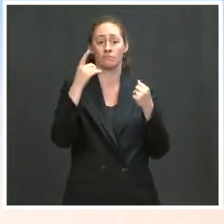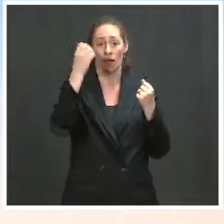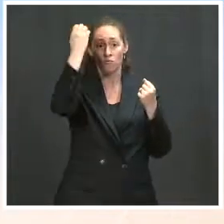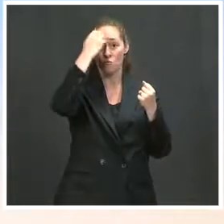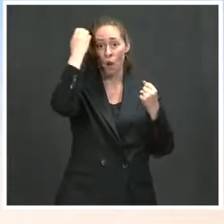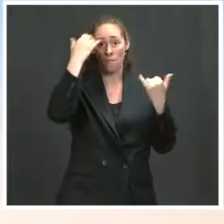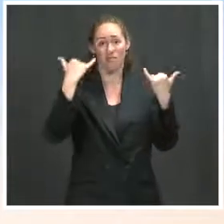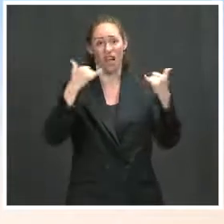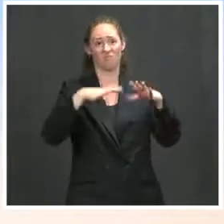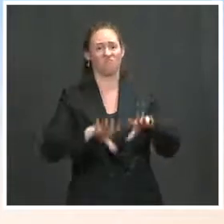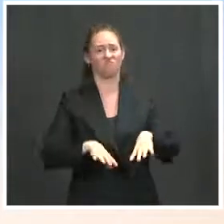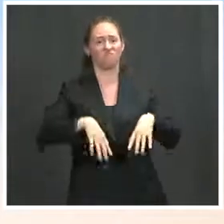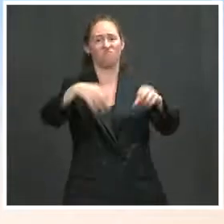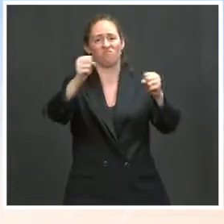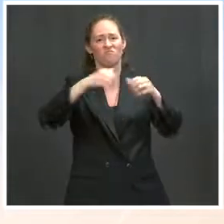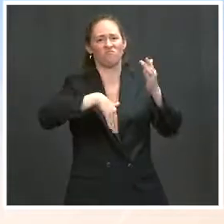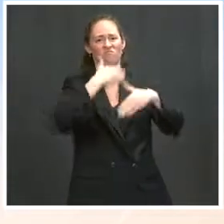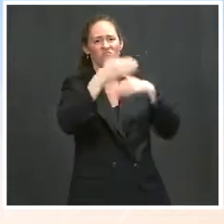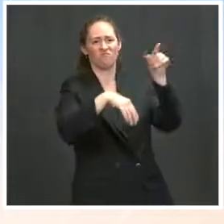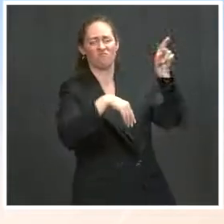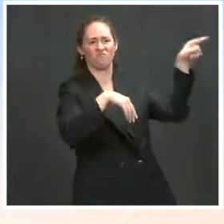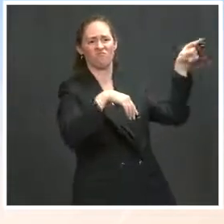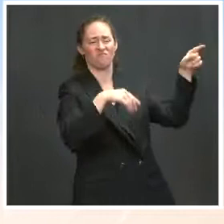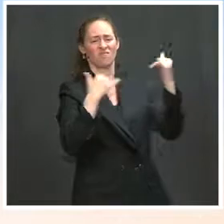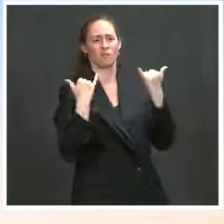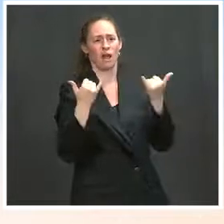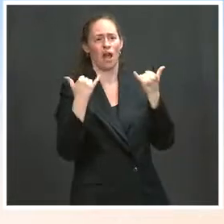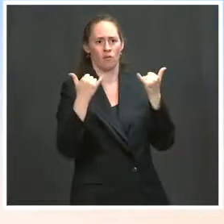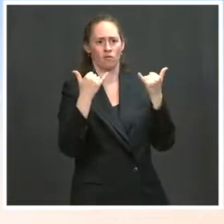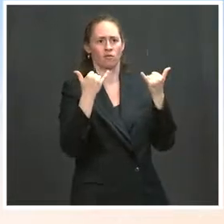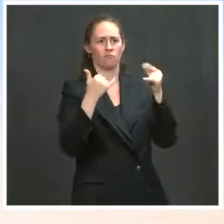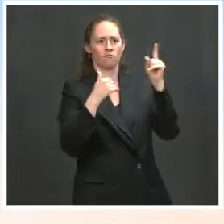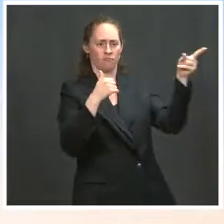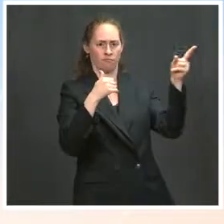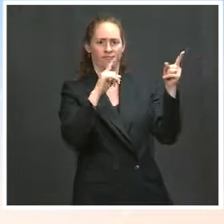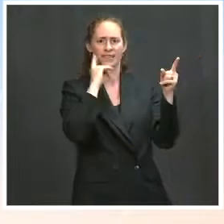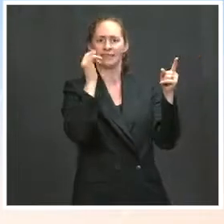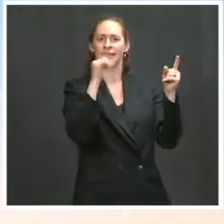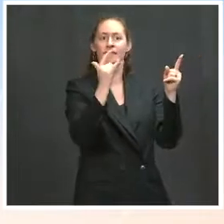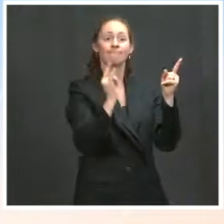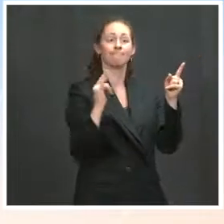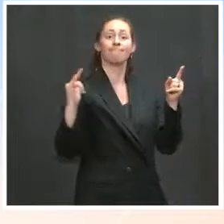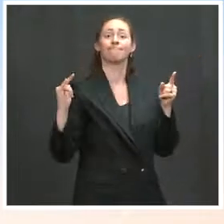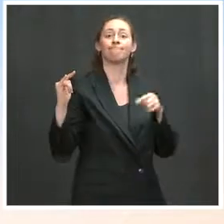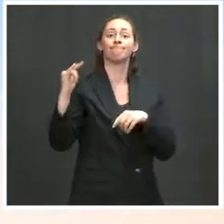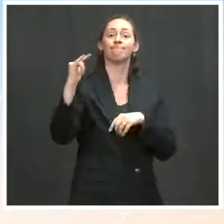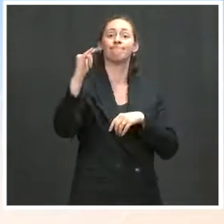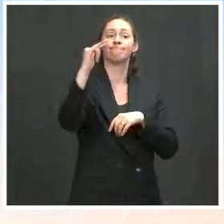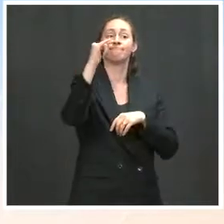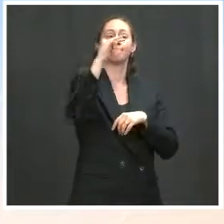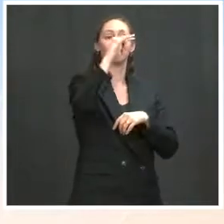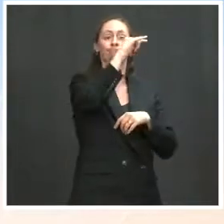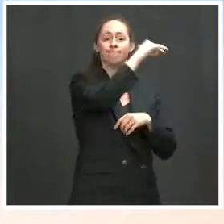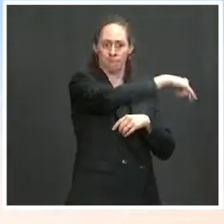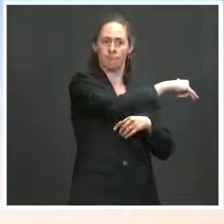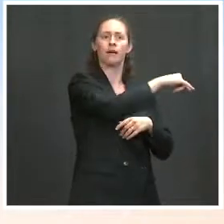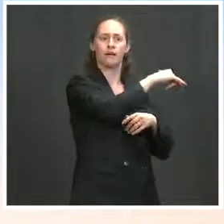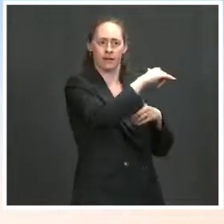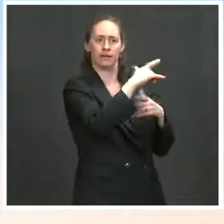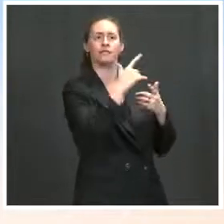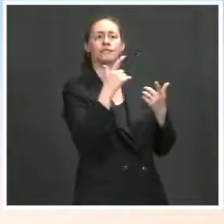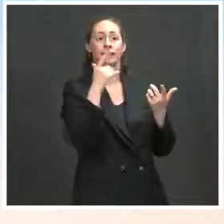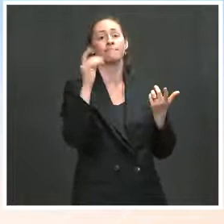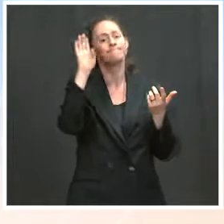flight that was between European capitals. There were Americans on this flight, clearly as well, and we are very concerned. The